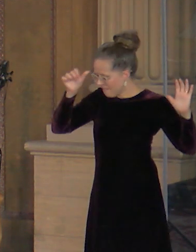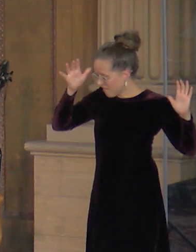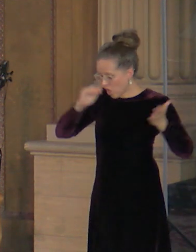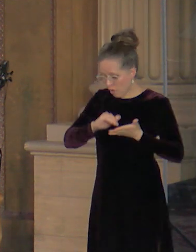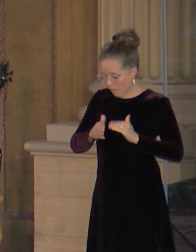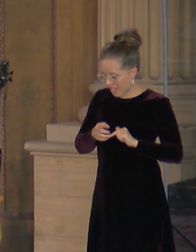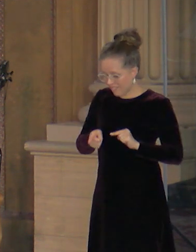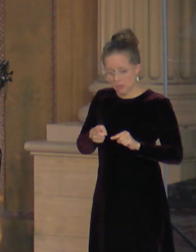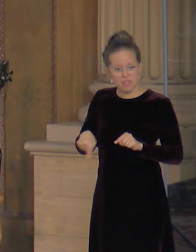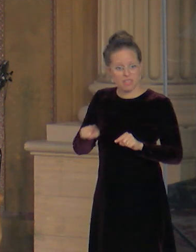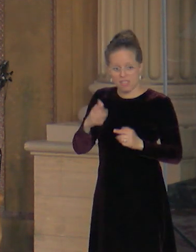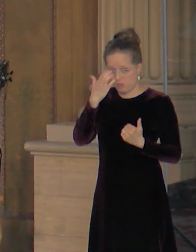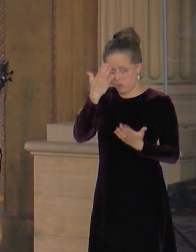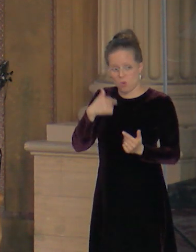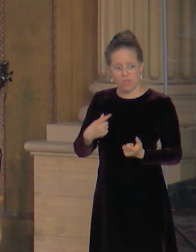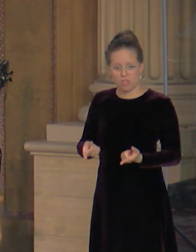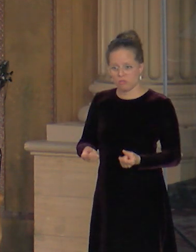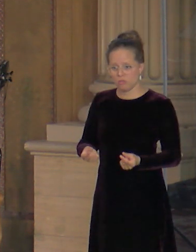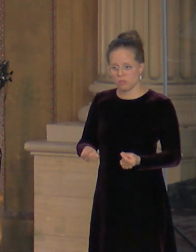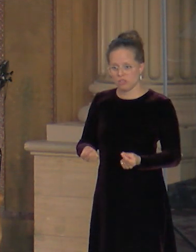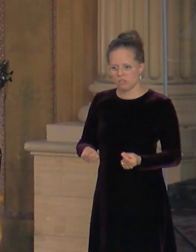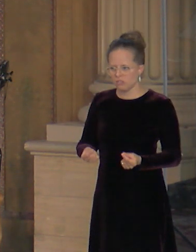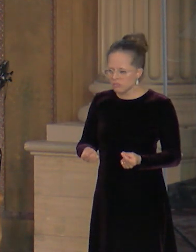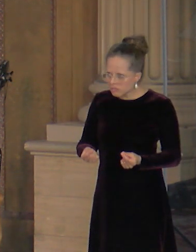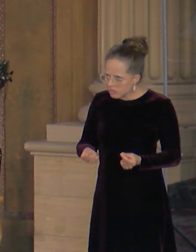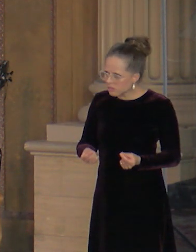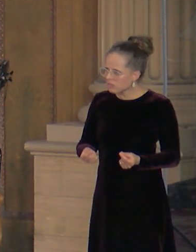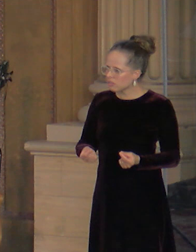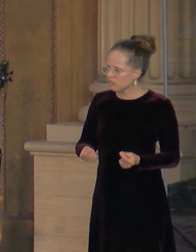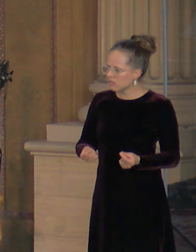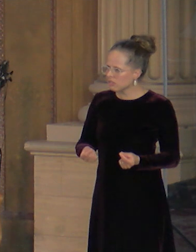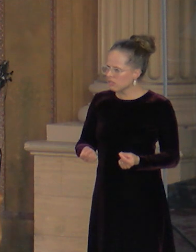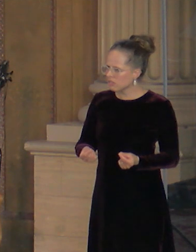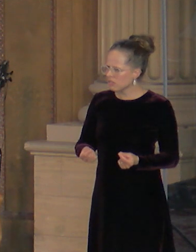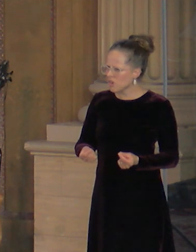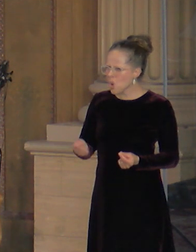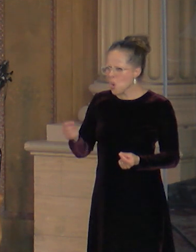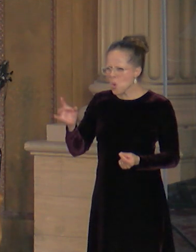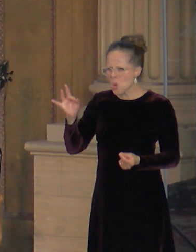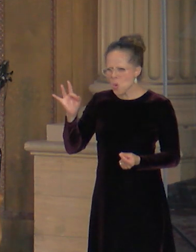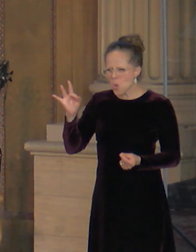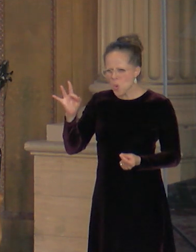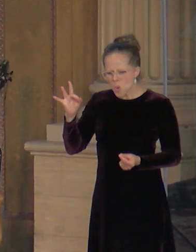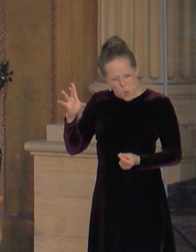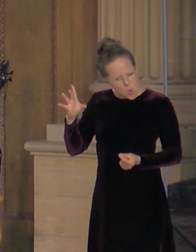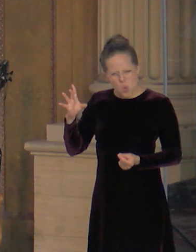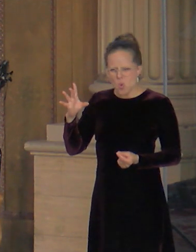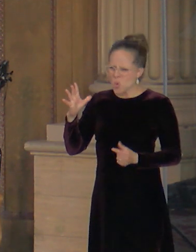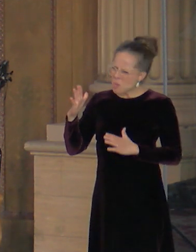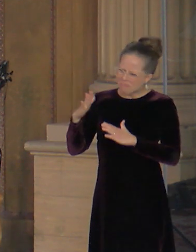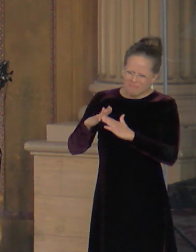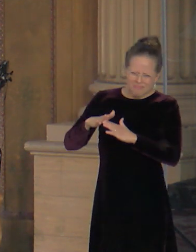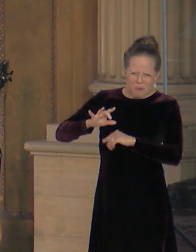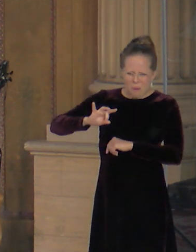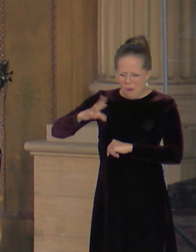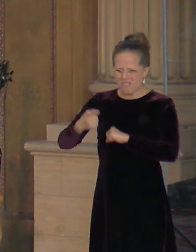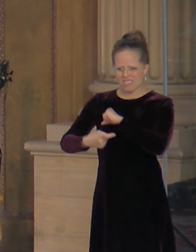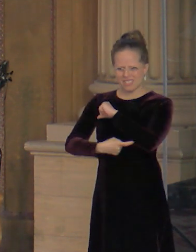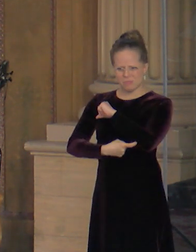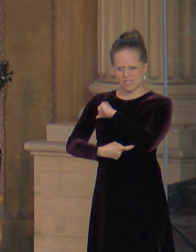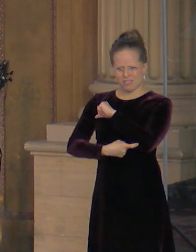they know not what they do there would have been massive temptation to walk away from all that and not be faithful to his father